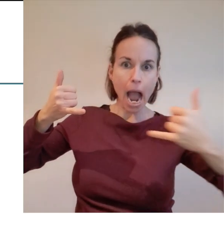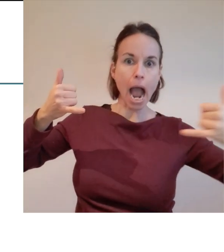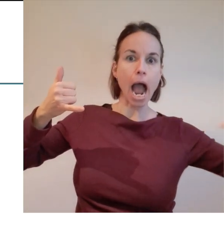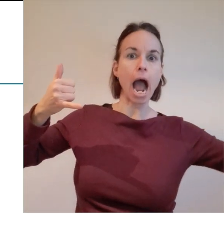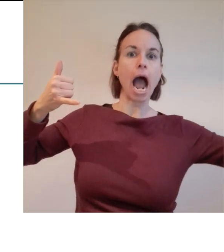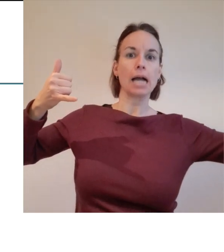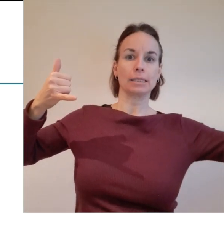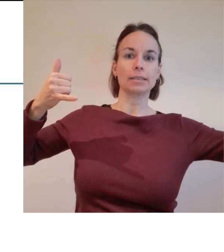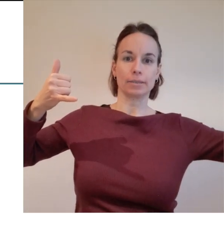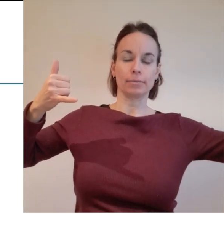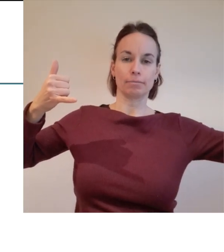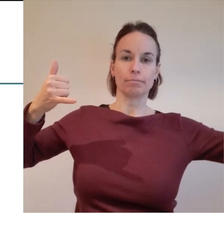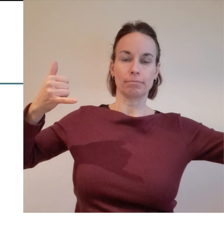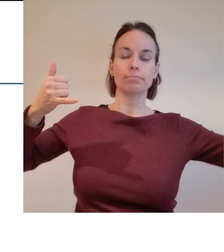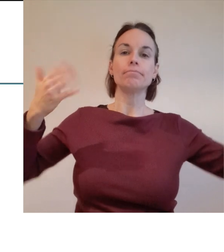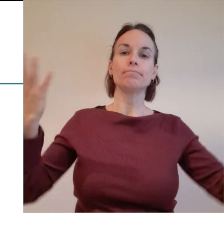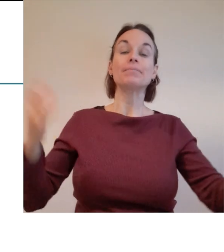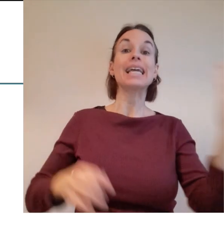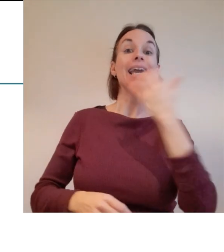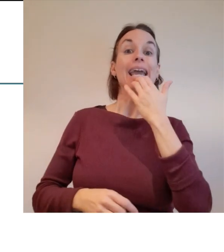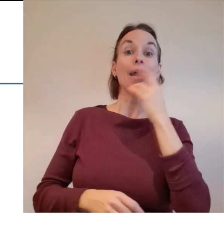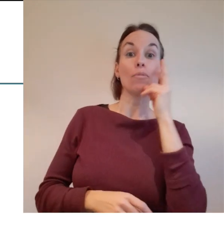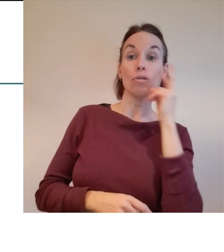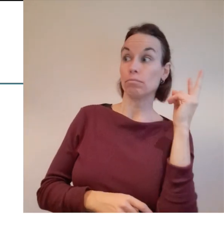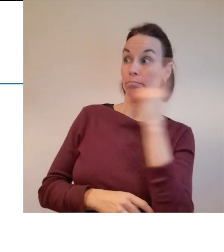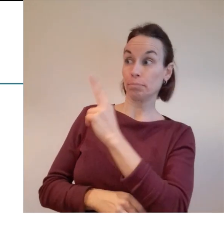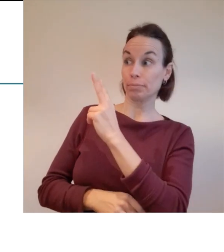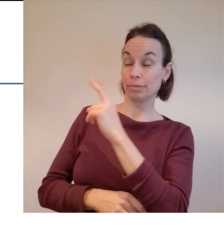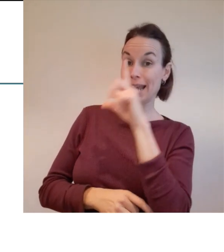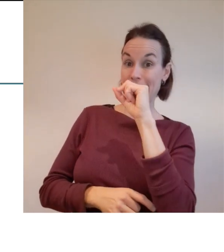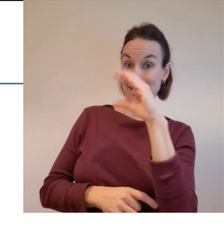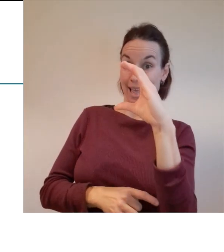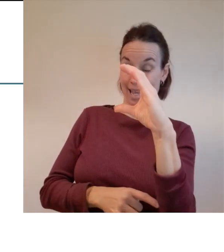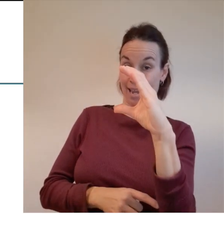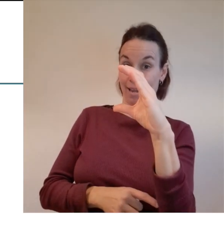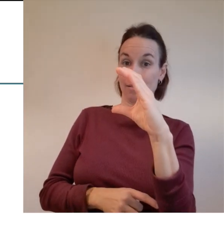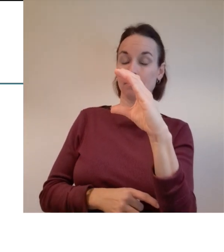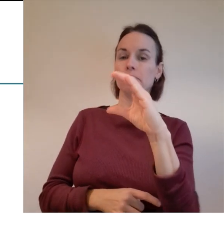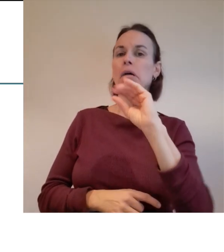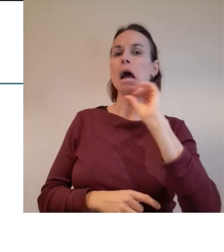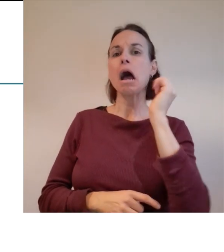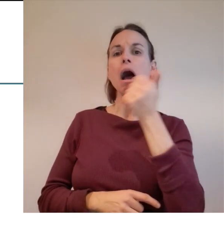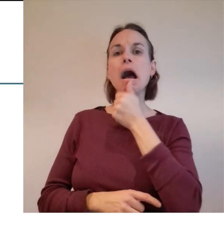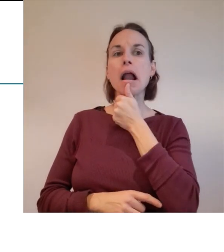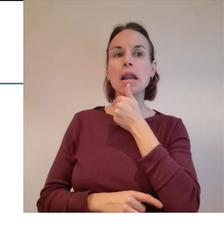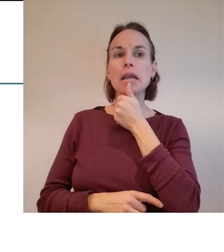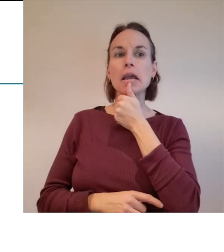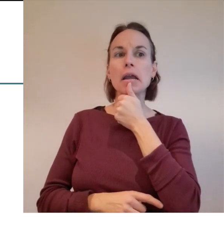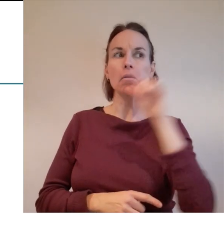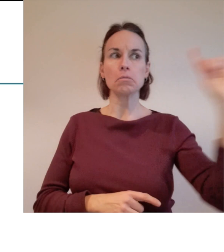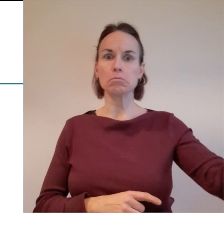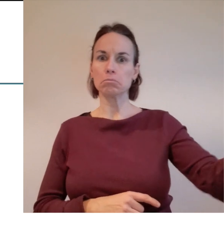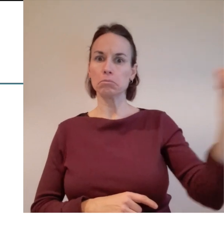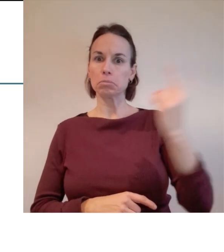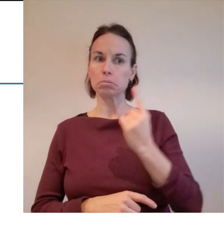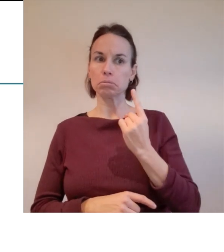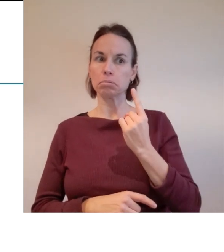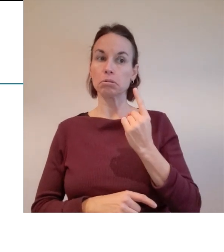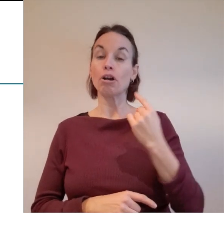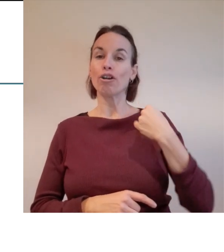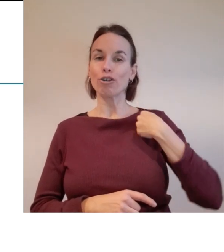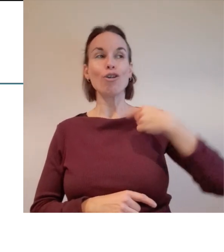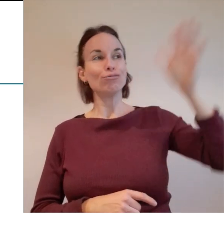In the series of stills you have in the slide for a sentence that translates as someone I don't know greeted